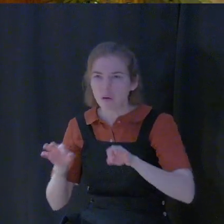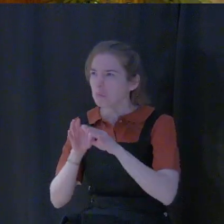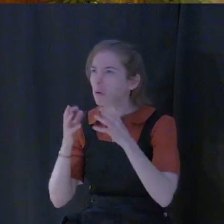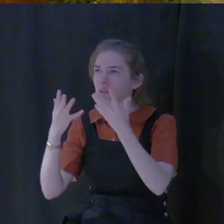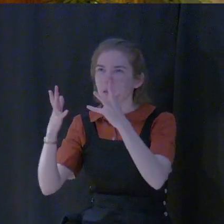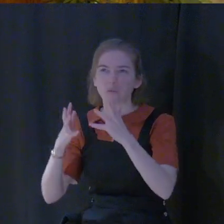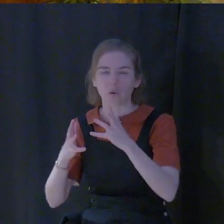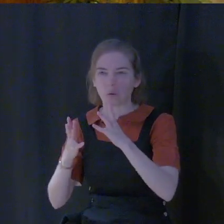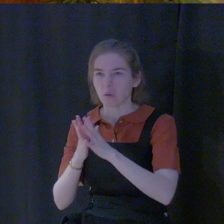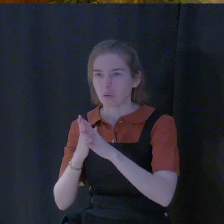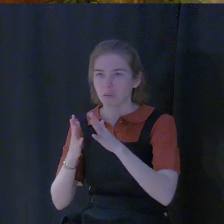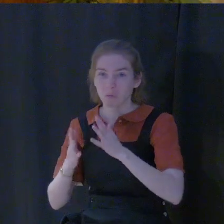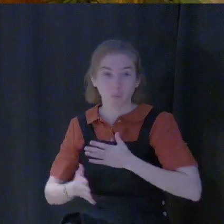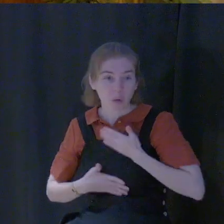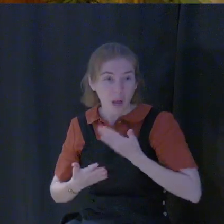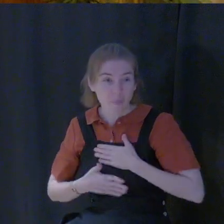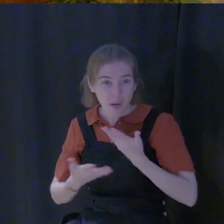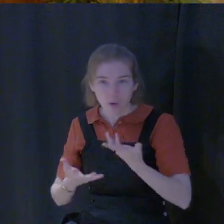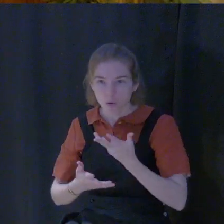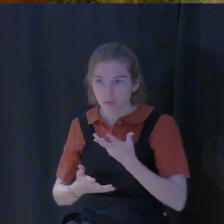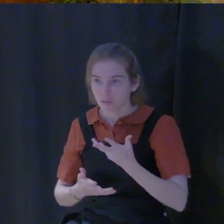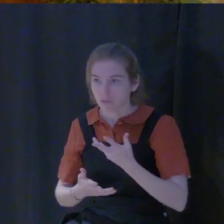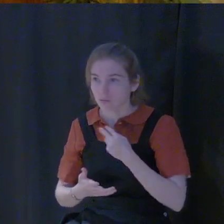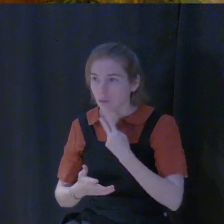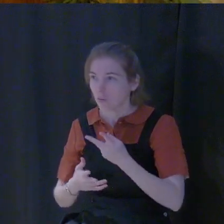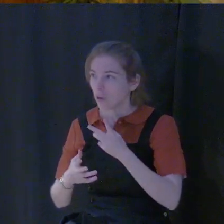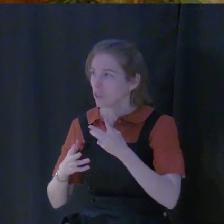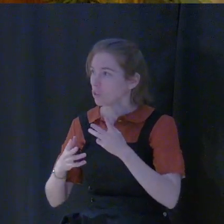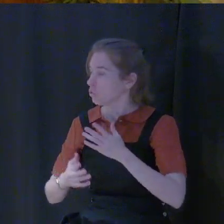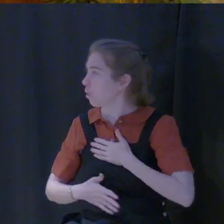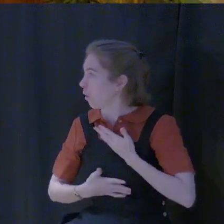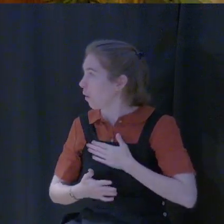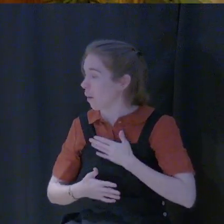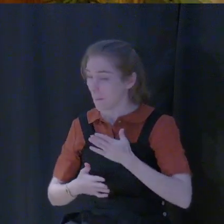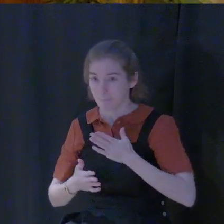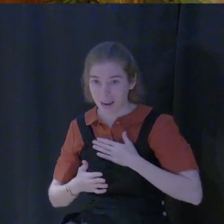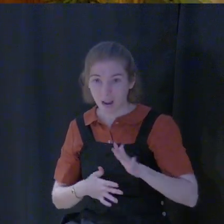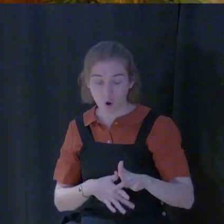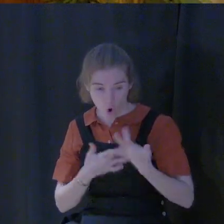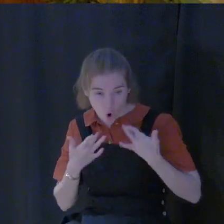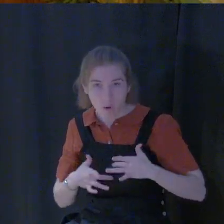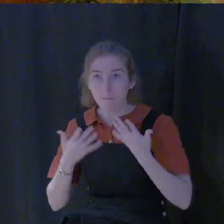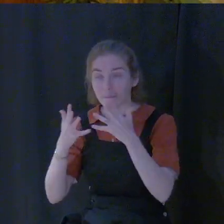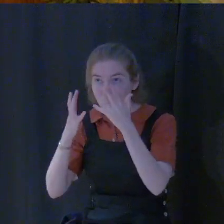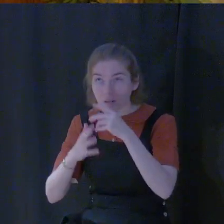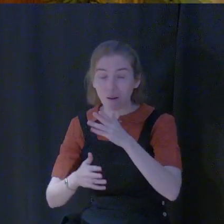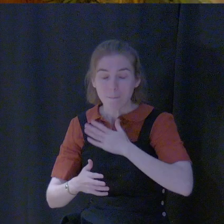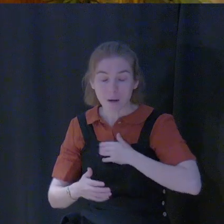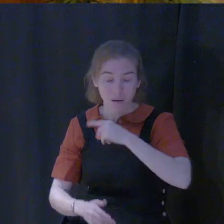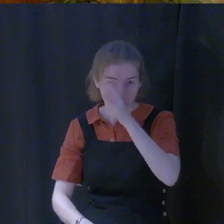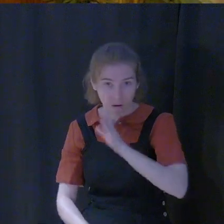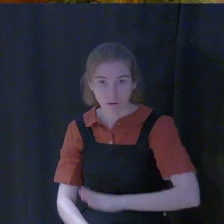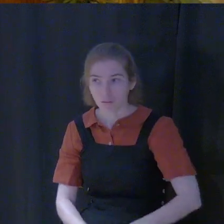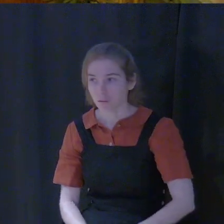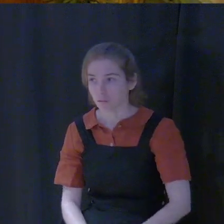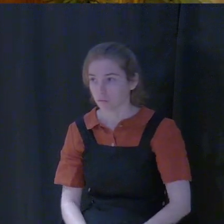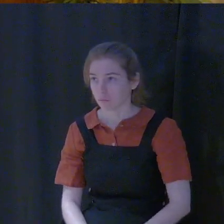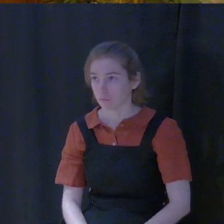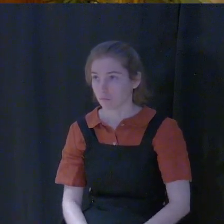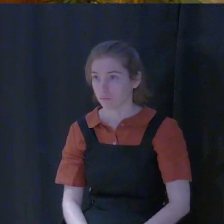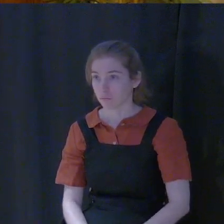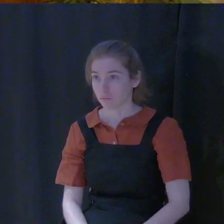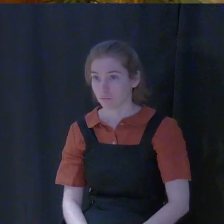joyful noise. What's joyful? Out of tune? No, joyful is my heart praising my God.